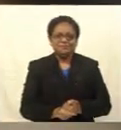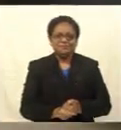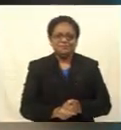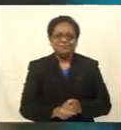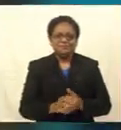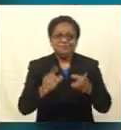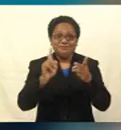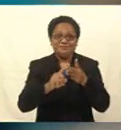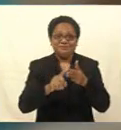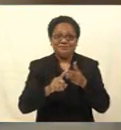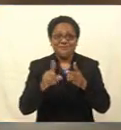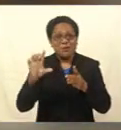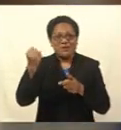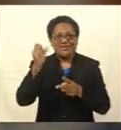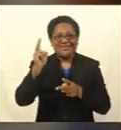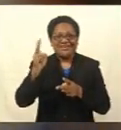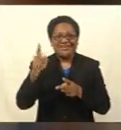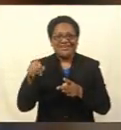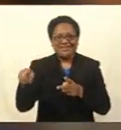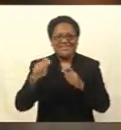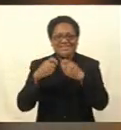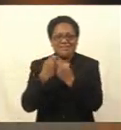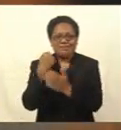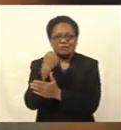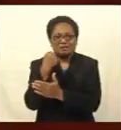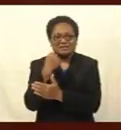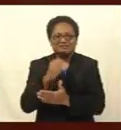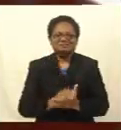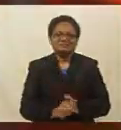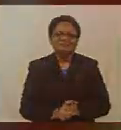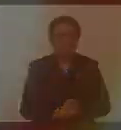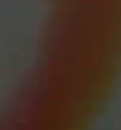And another one in the bag for Silk Tales. This and more coming up.